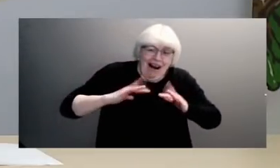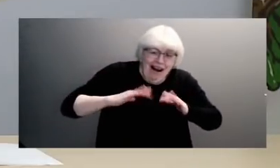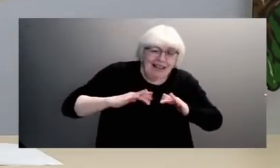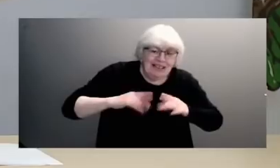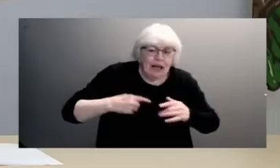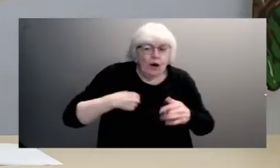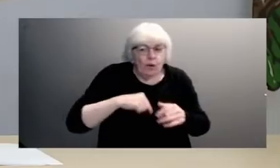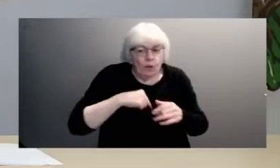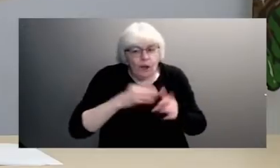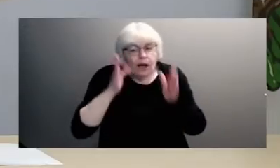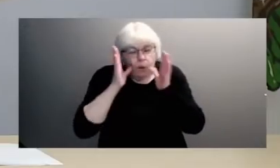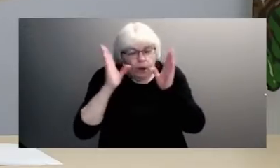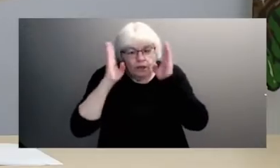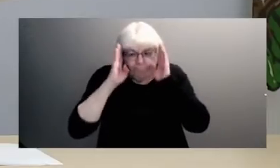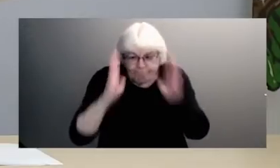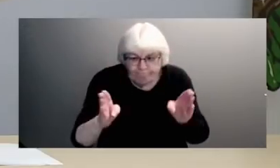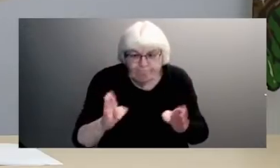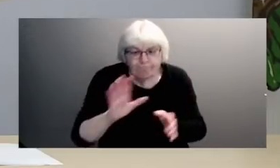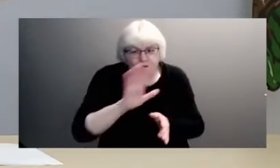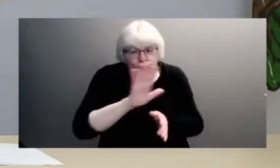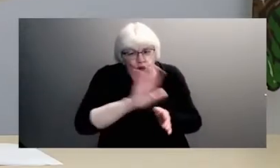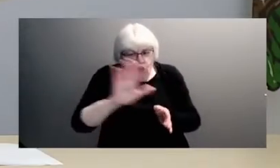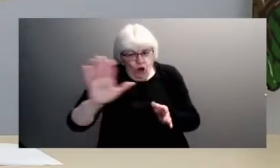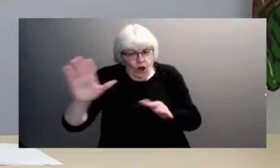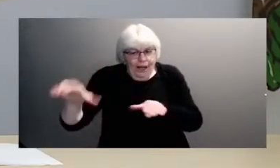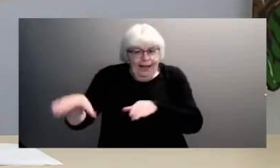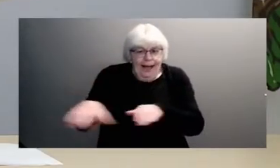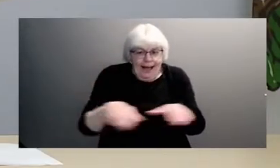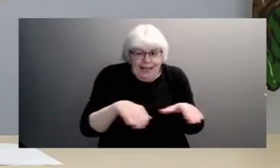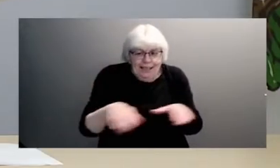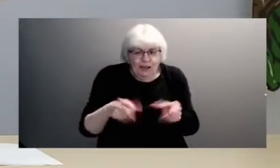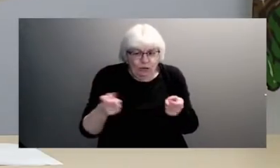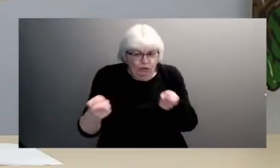of time to support the collective well-being of the province.